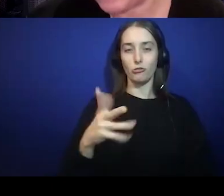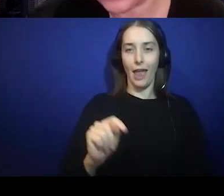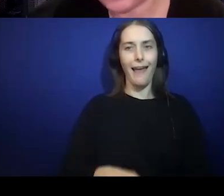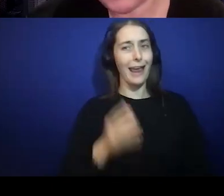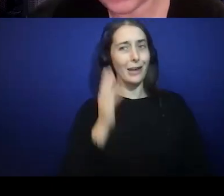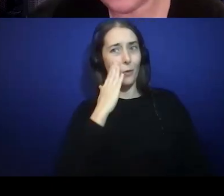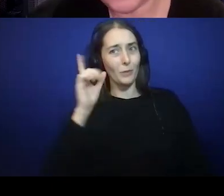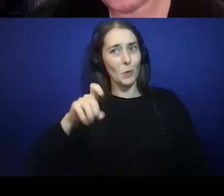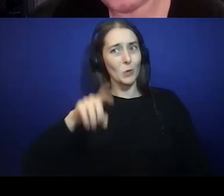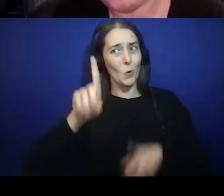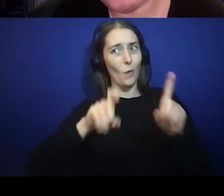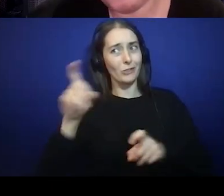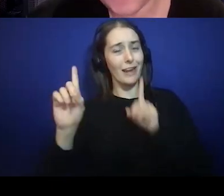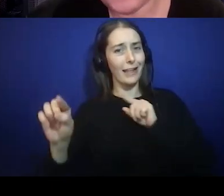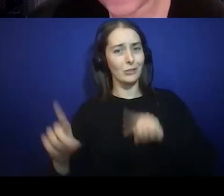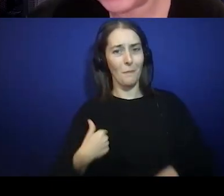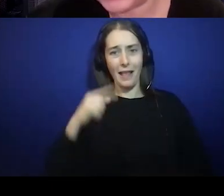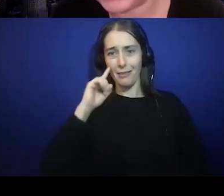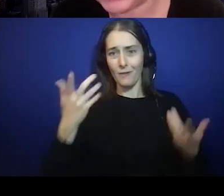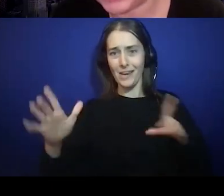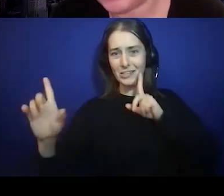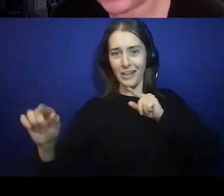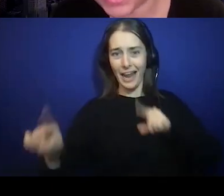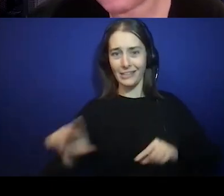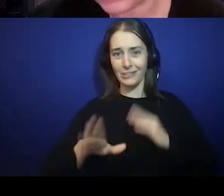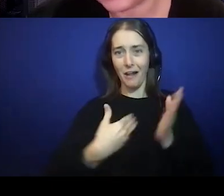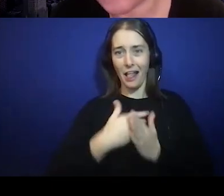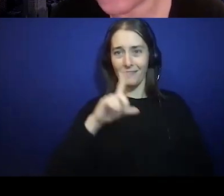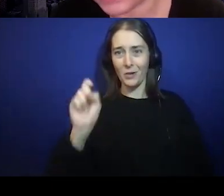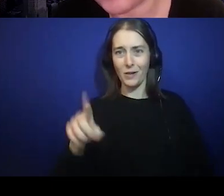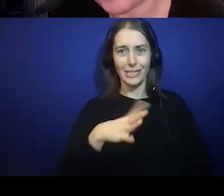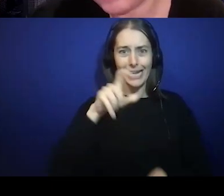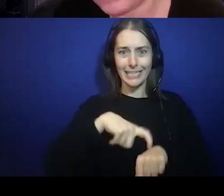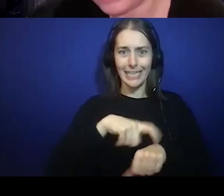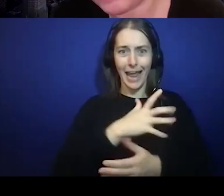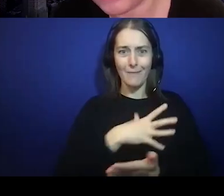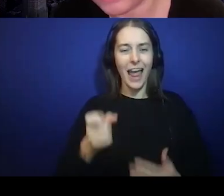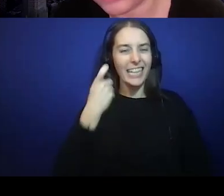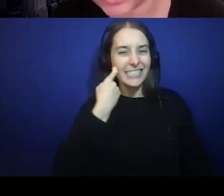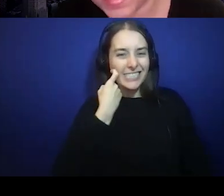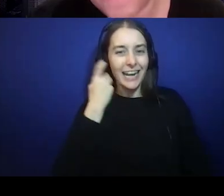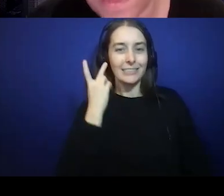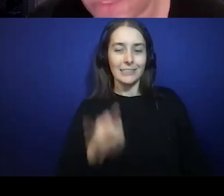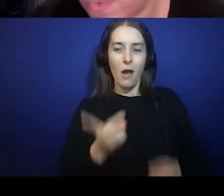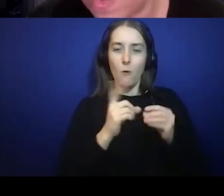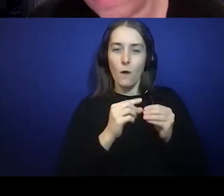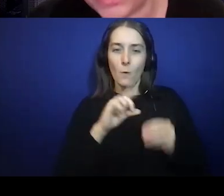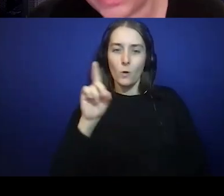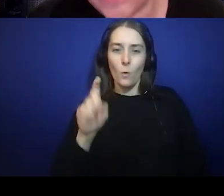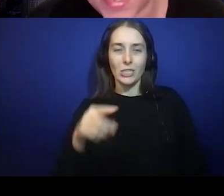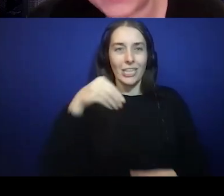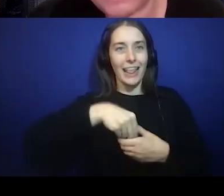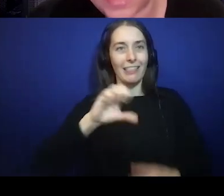do a QA, but I think we covered all of the questions and the time. I just saw one other in the chat from a